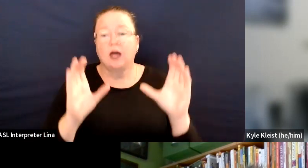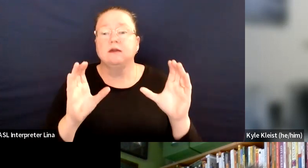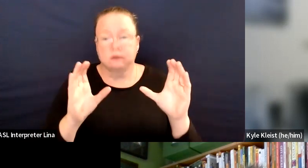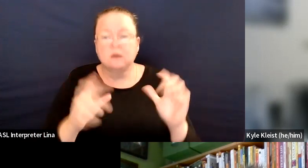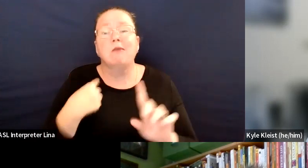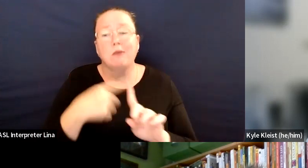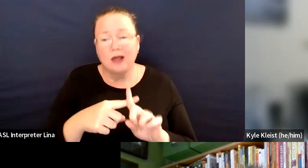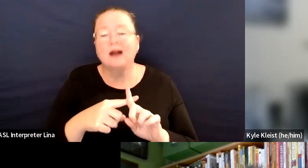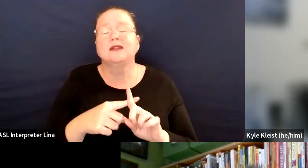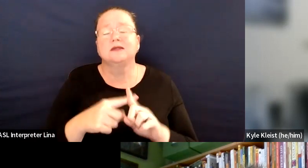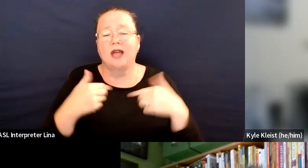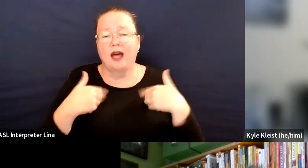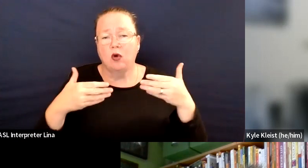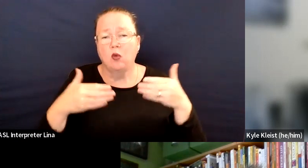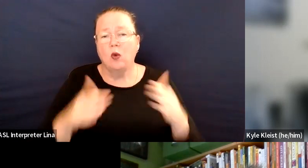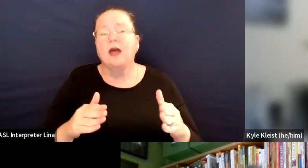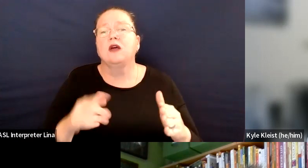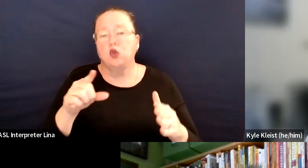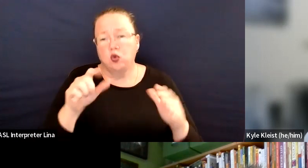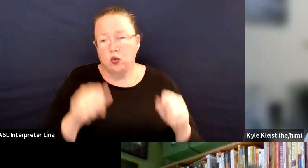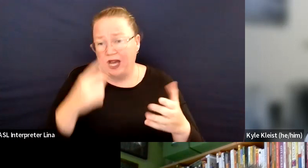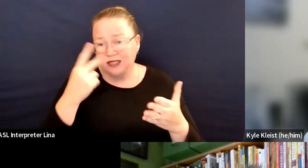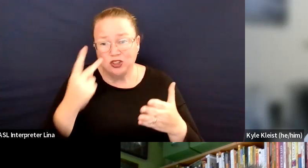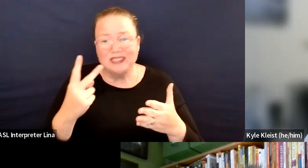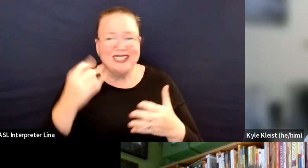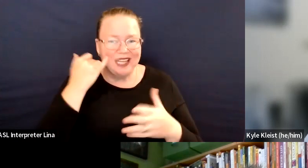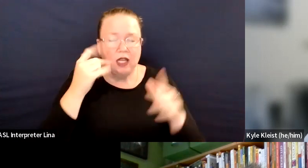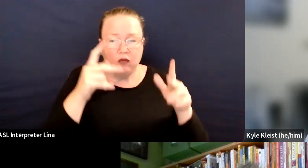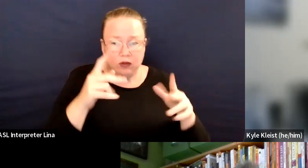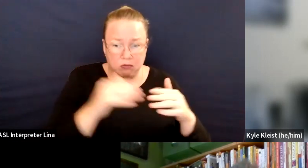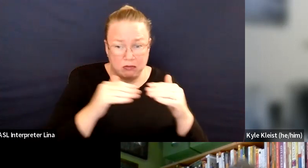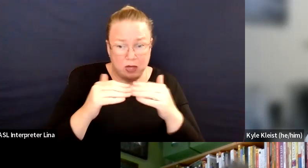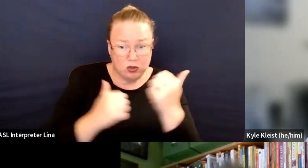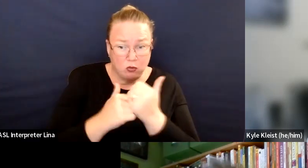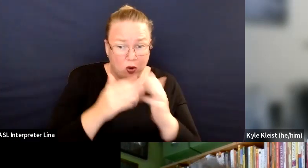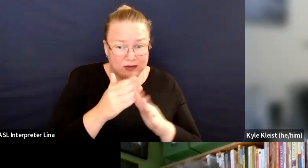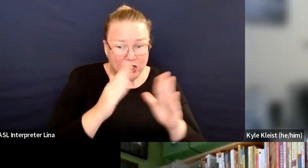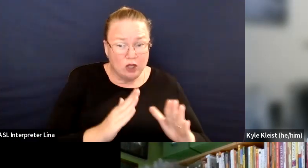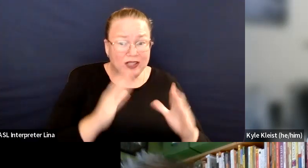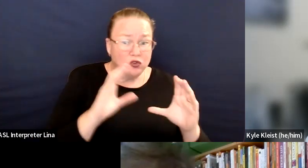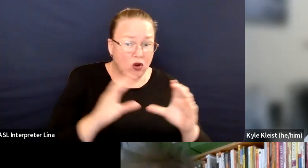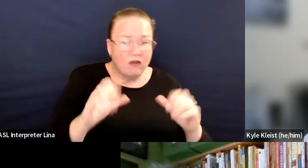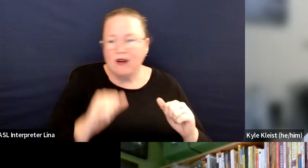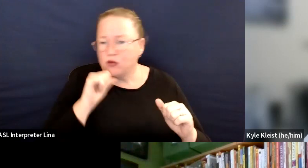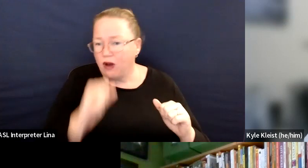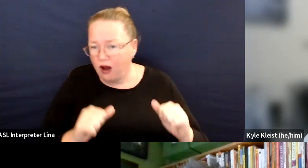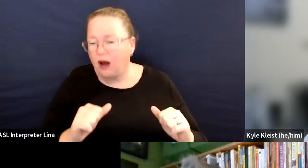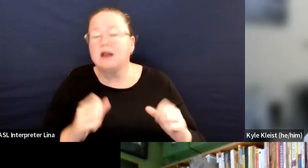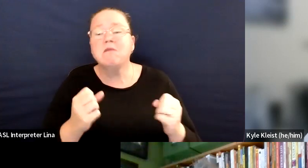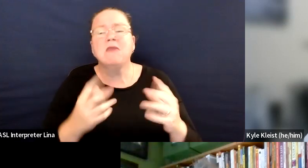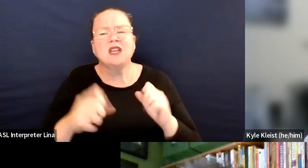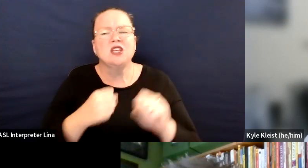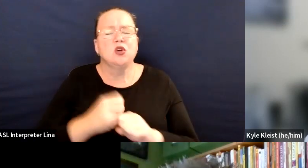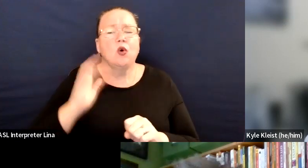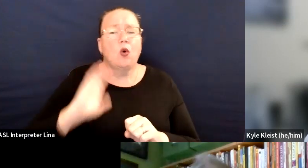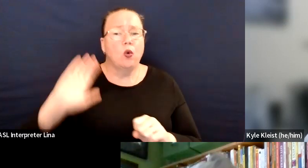also a way that you can check to see whether a peer support specialist is certified or not. And many years ago,